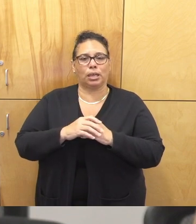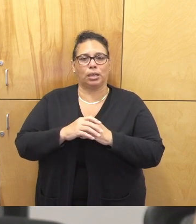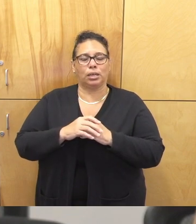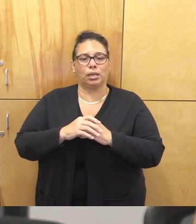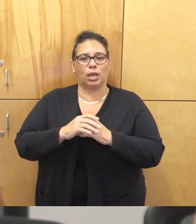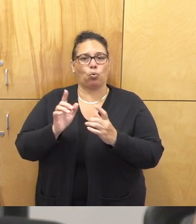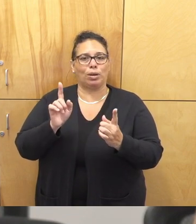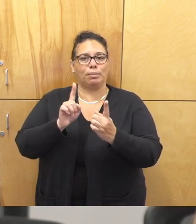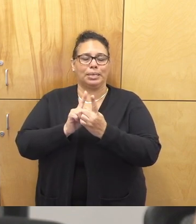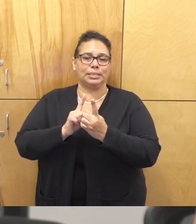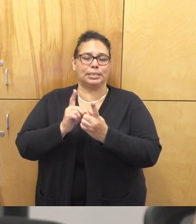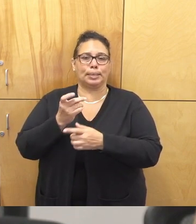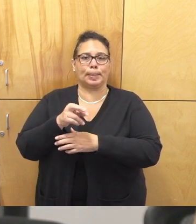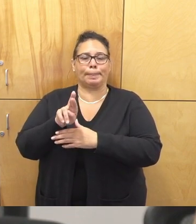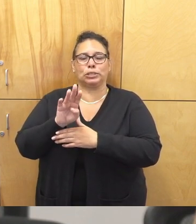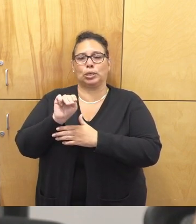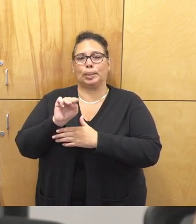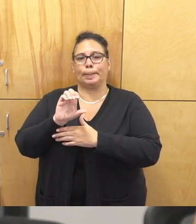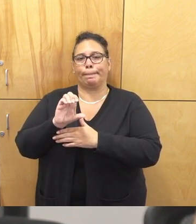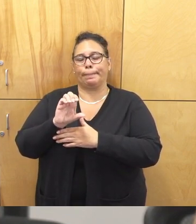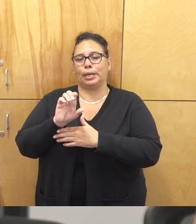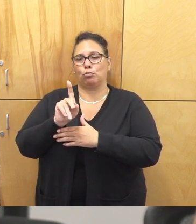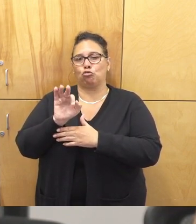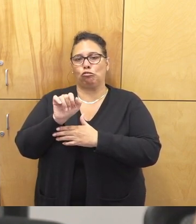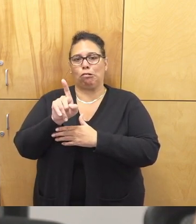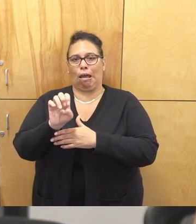Mr. McBride at the